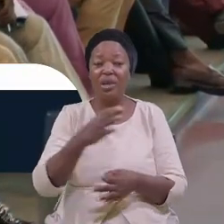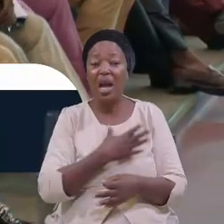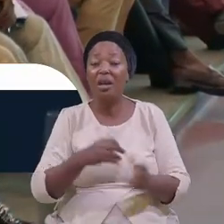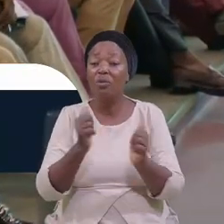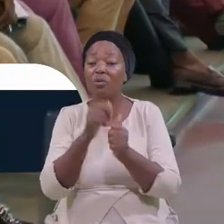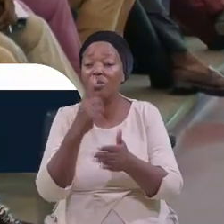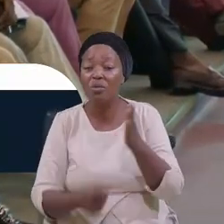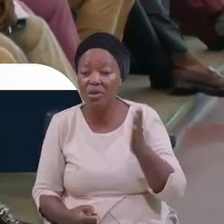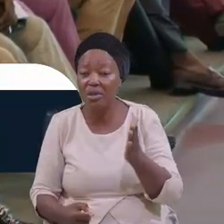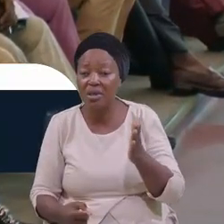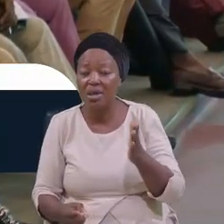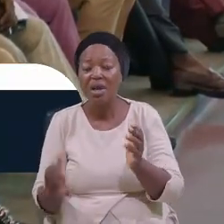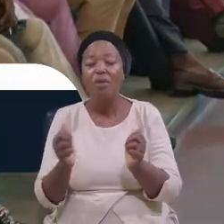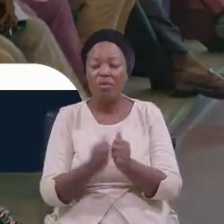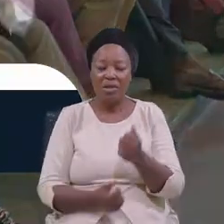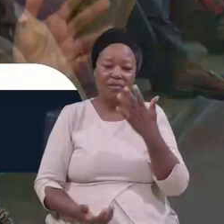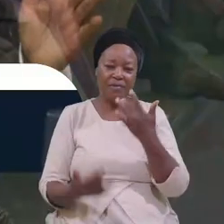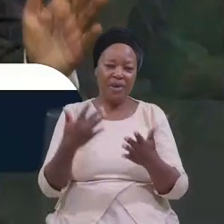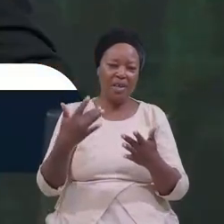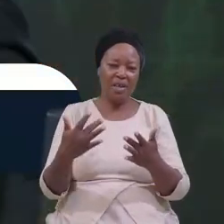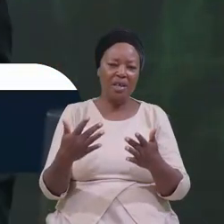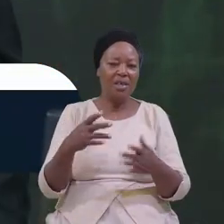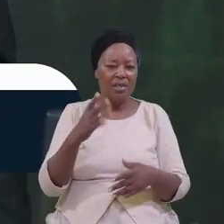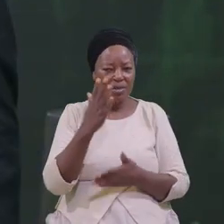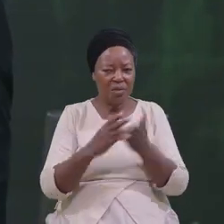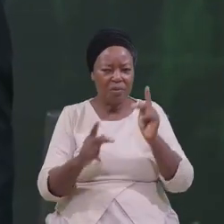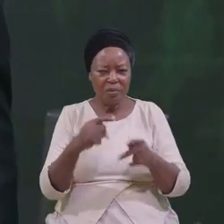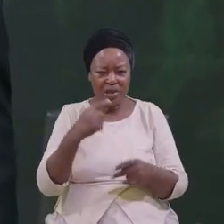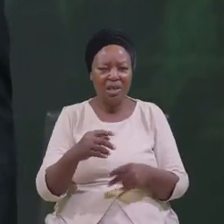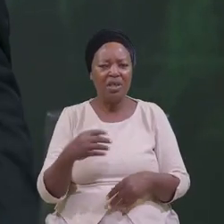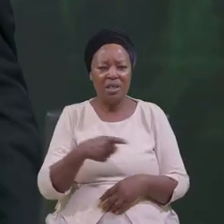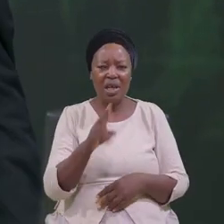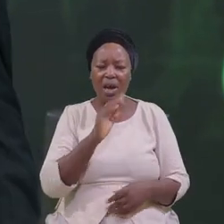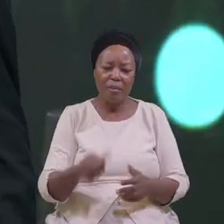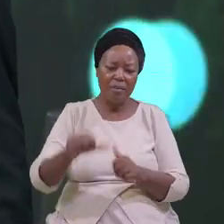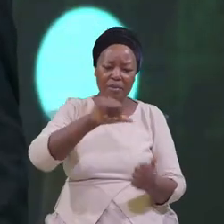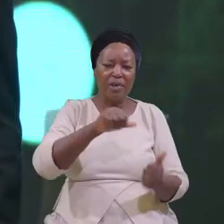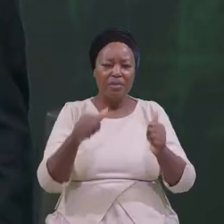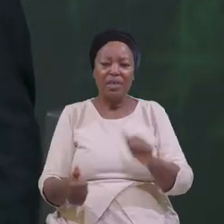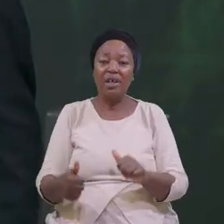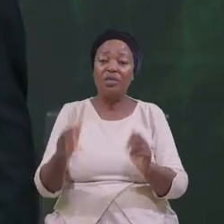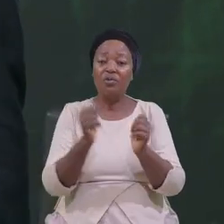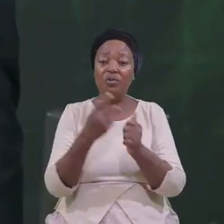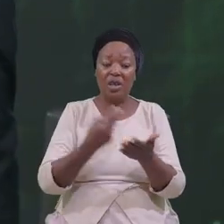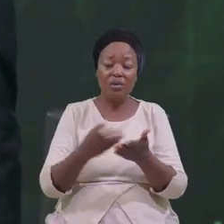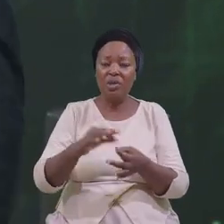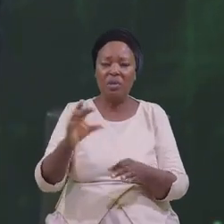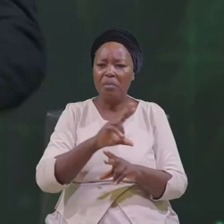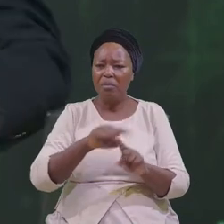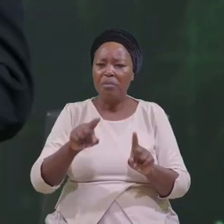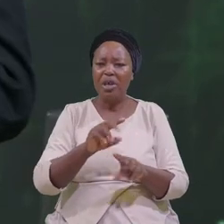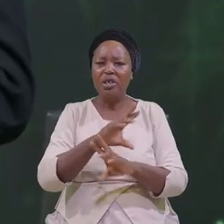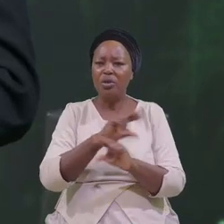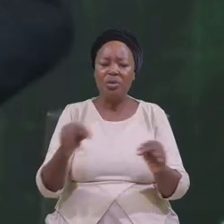You see, some people say they're baptized with the Holy Ghost, but no fire, no flame, no passion,